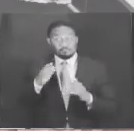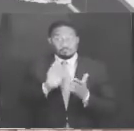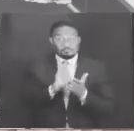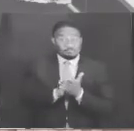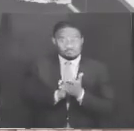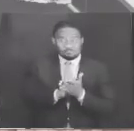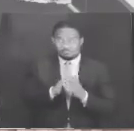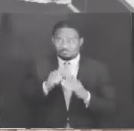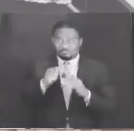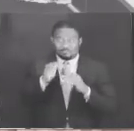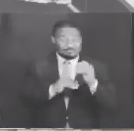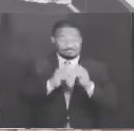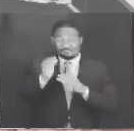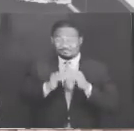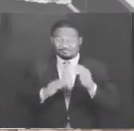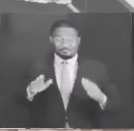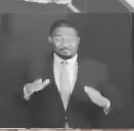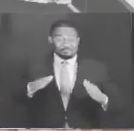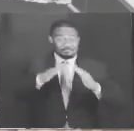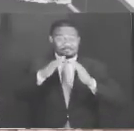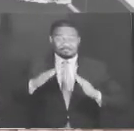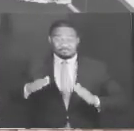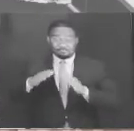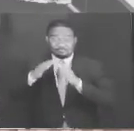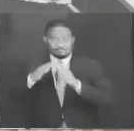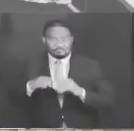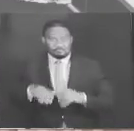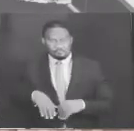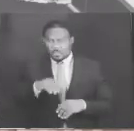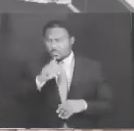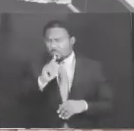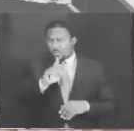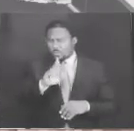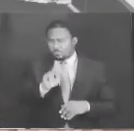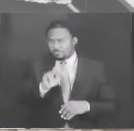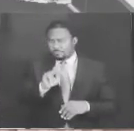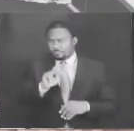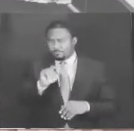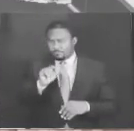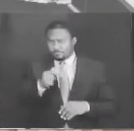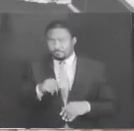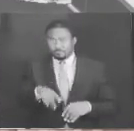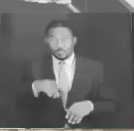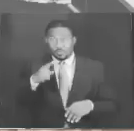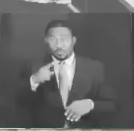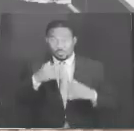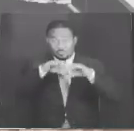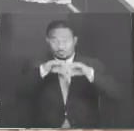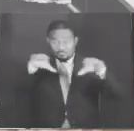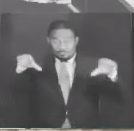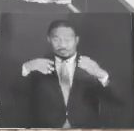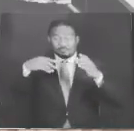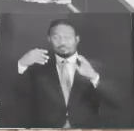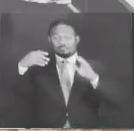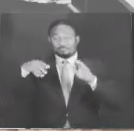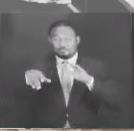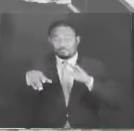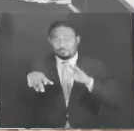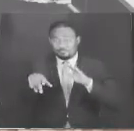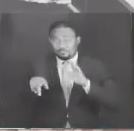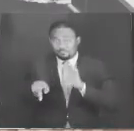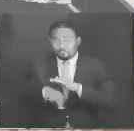facilities, including 1 KG block, 1 primary school block, and 1 junior high school